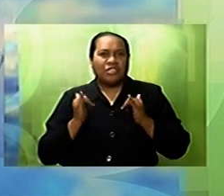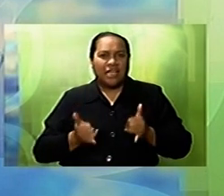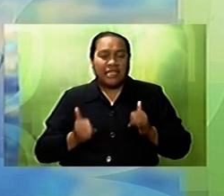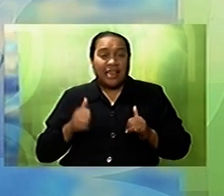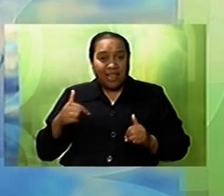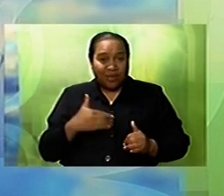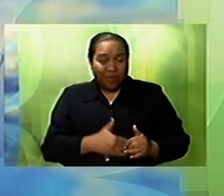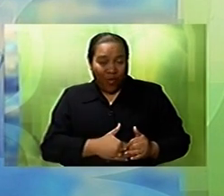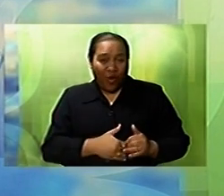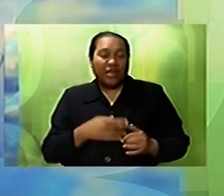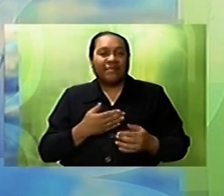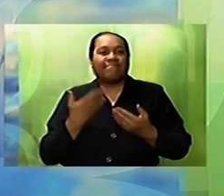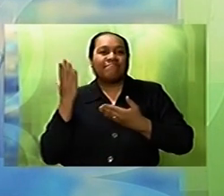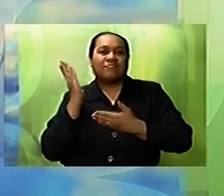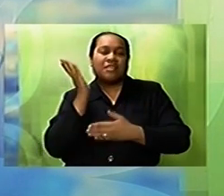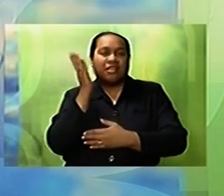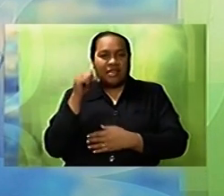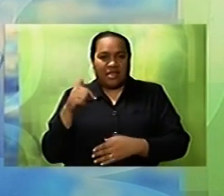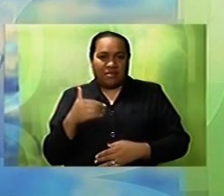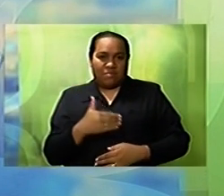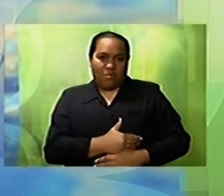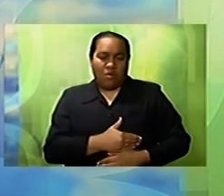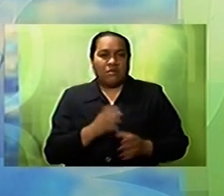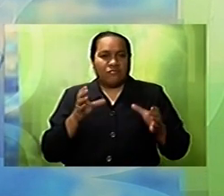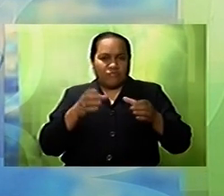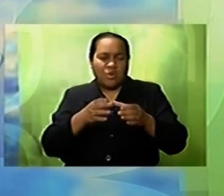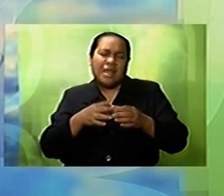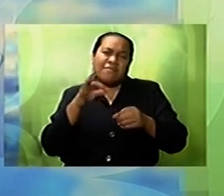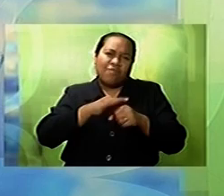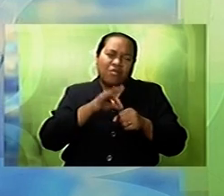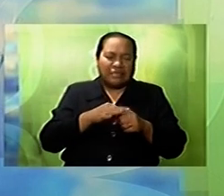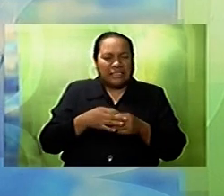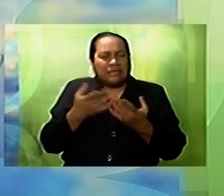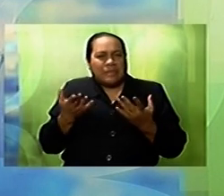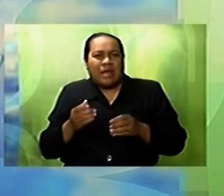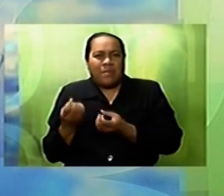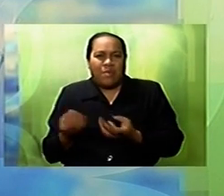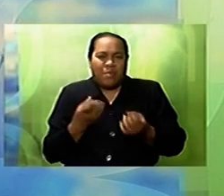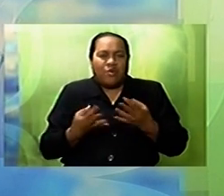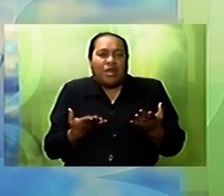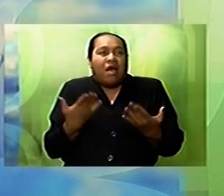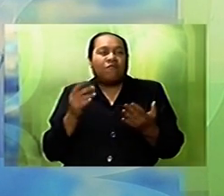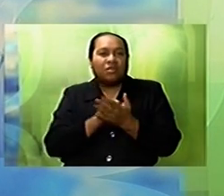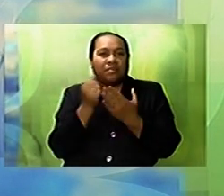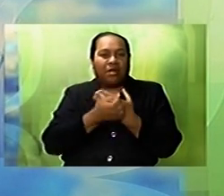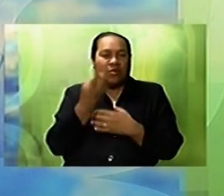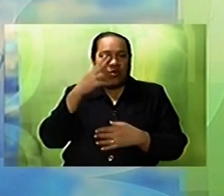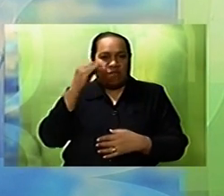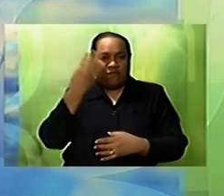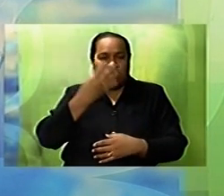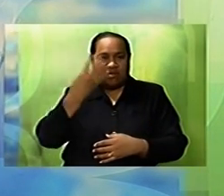morning presented to the diplomatic corps here in Fiji the electoral steps taken by the government towards the September